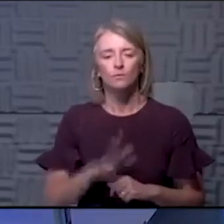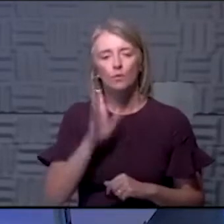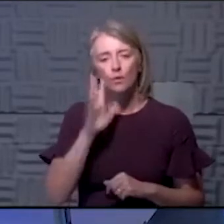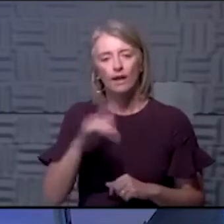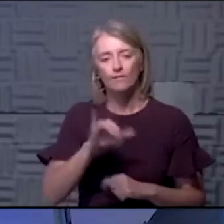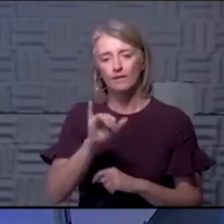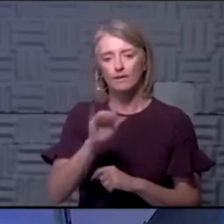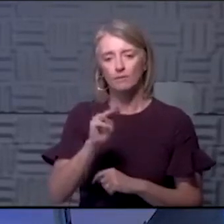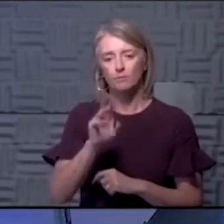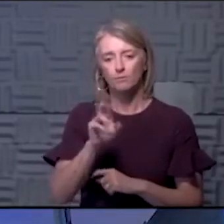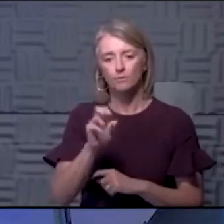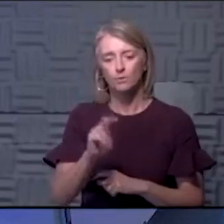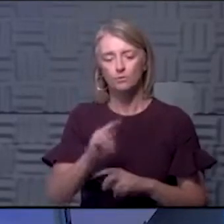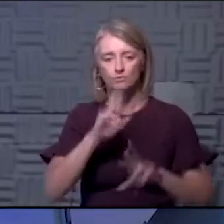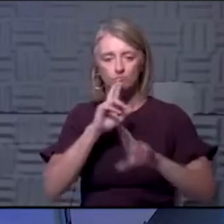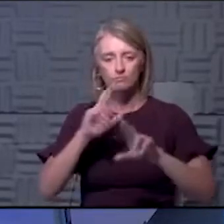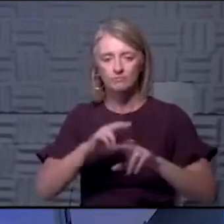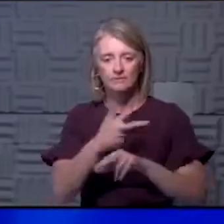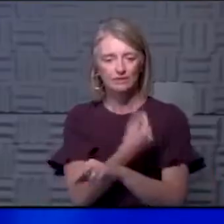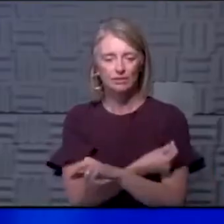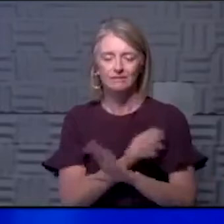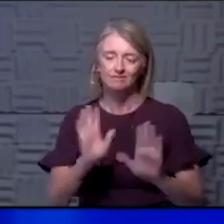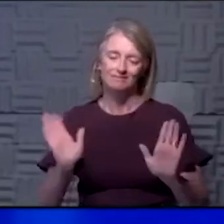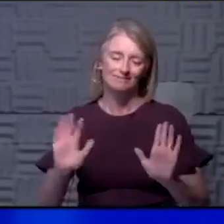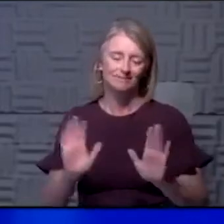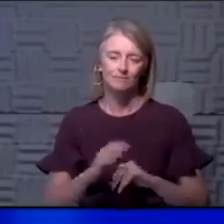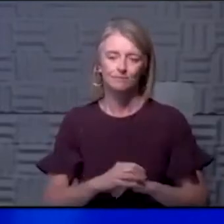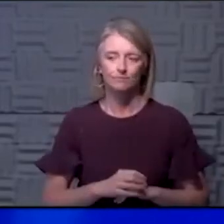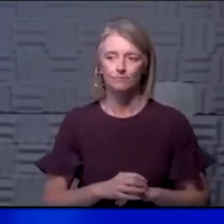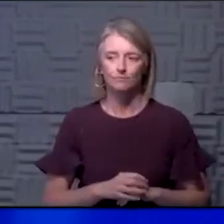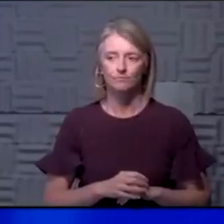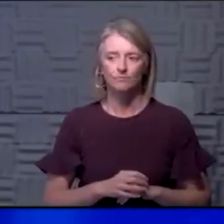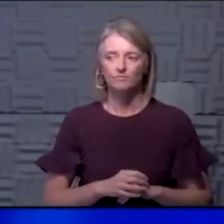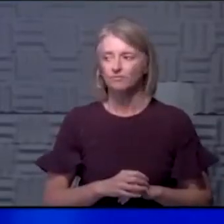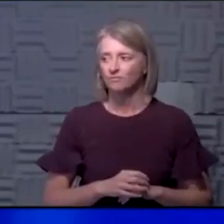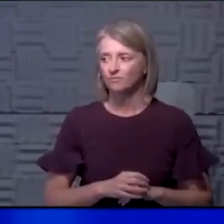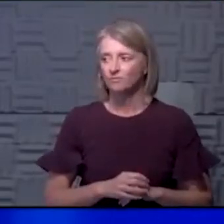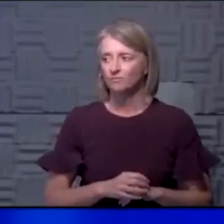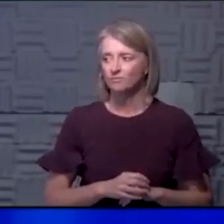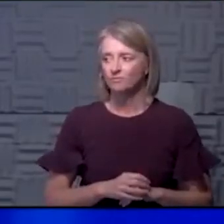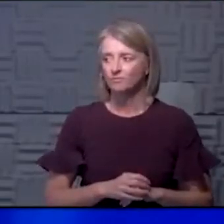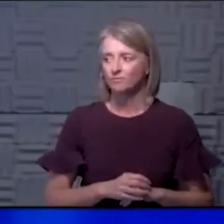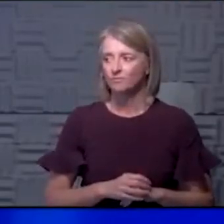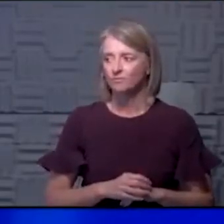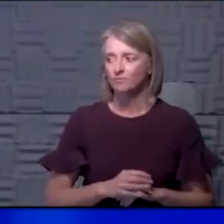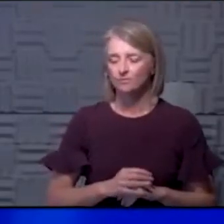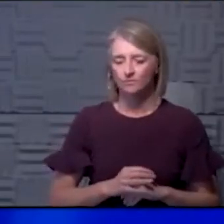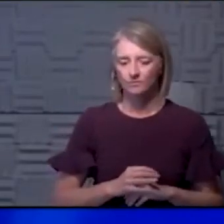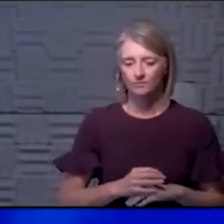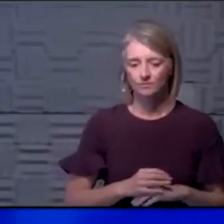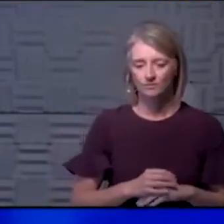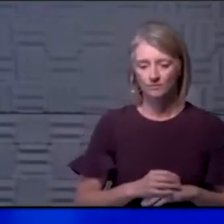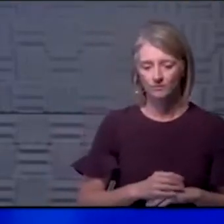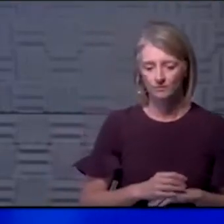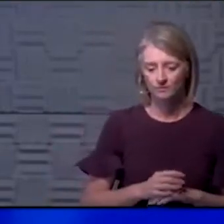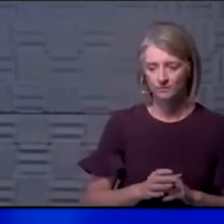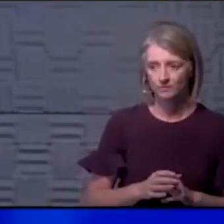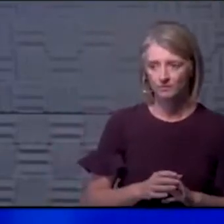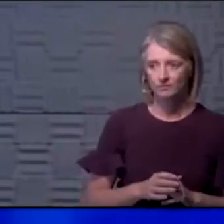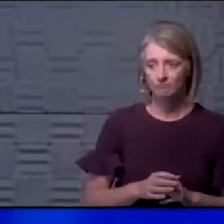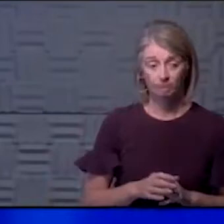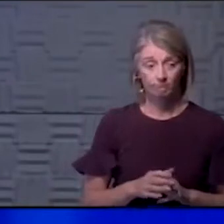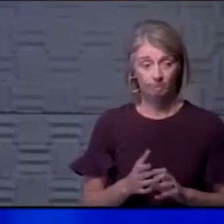getting the COVID-19 virus injected into you. Yeah. Or in this case, you're not getting SARS-CoV-2 SARS-CoV-2, injected yep. into you. Yeah. Did